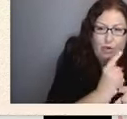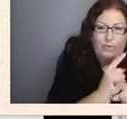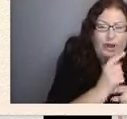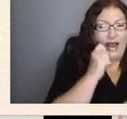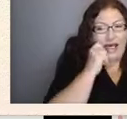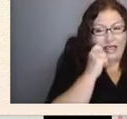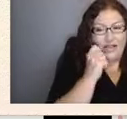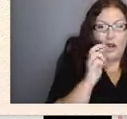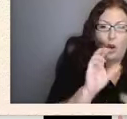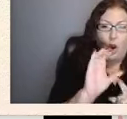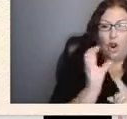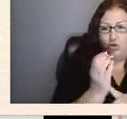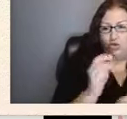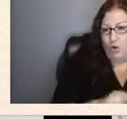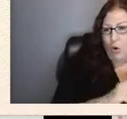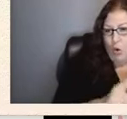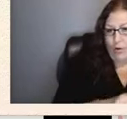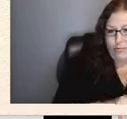cultural norms.